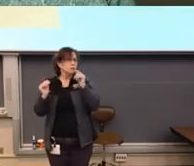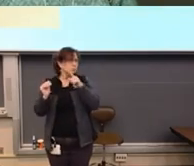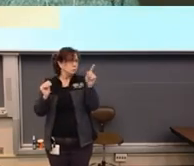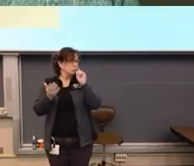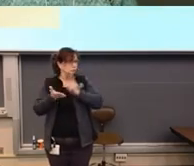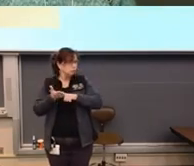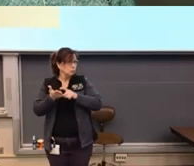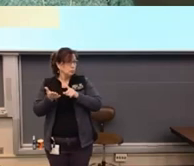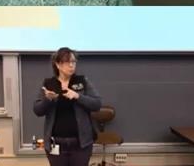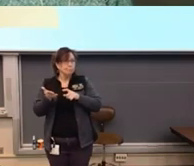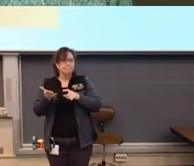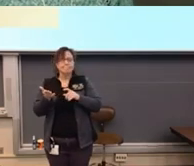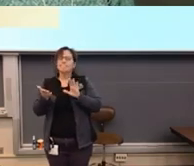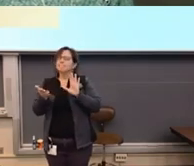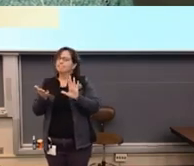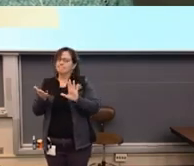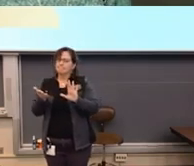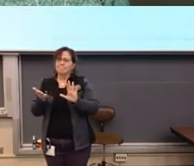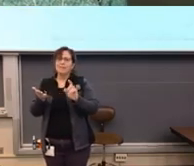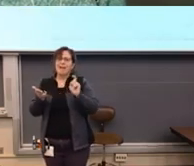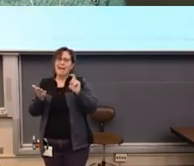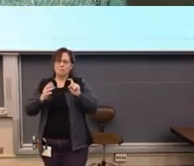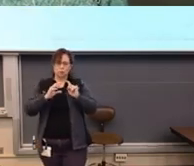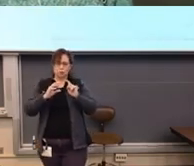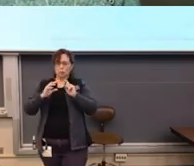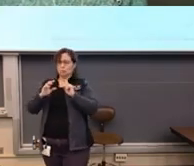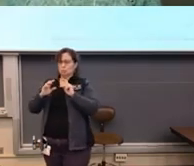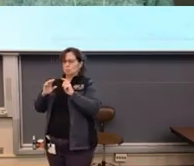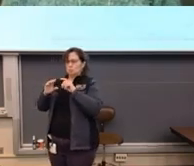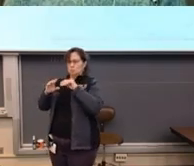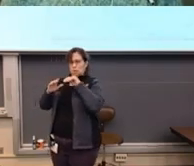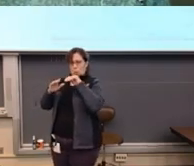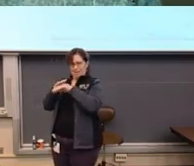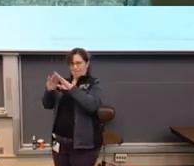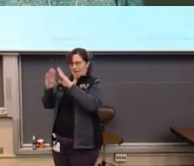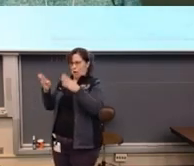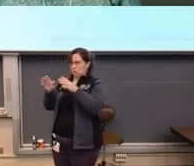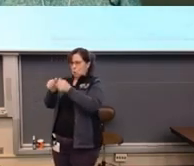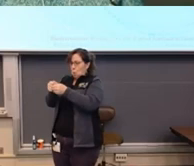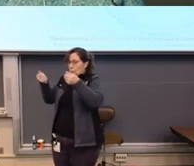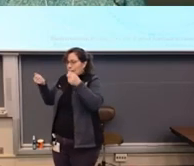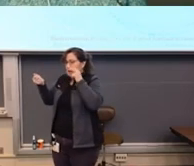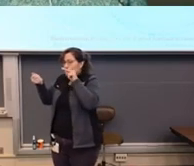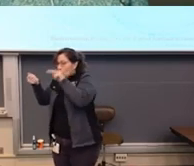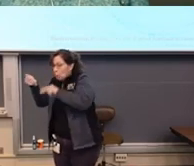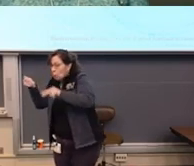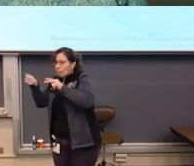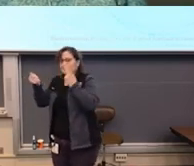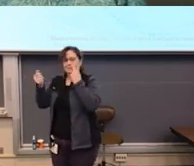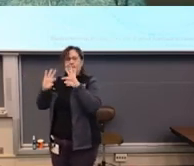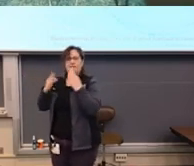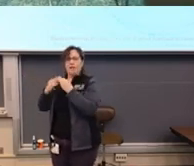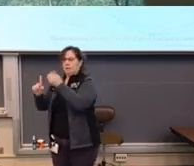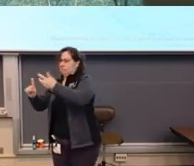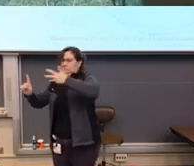So I say we need to look inside the house and look for a family frame. This is a model of care that I